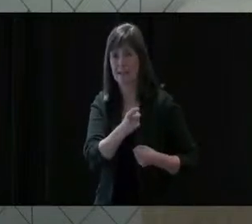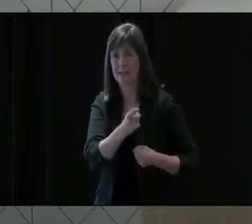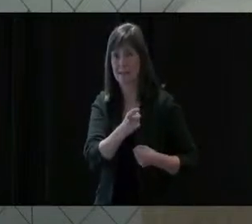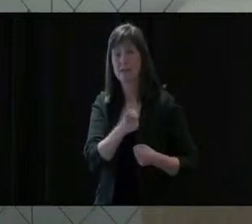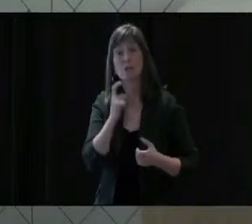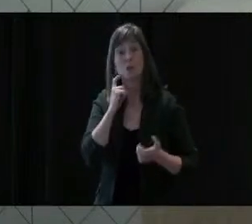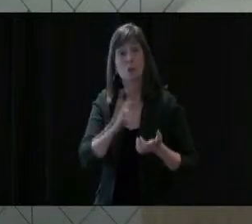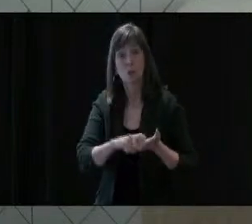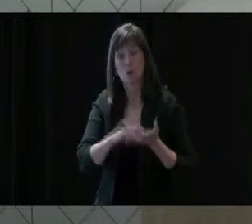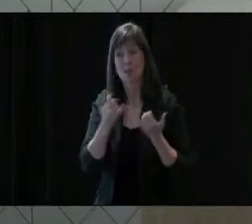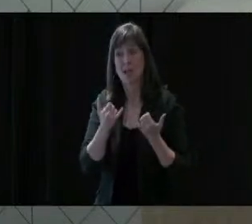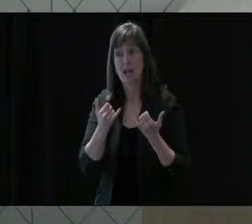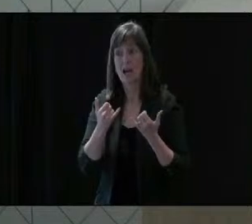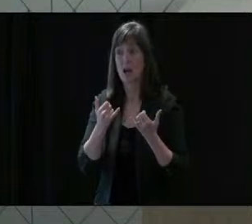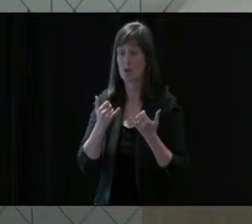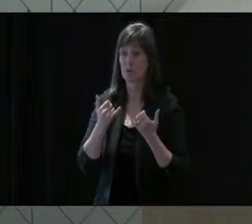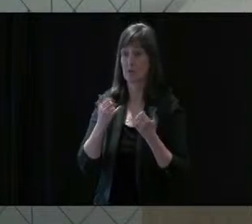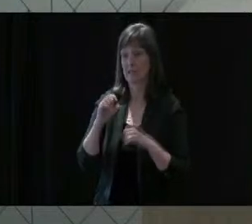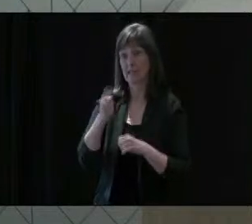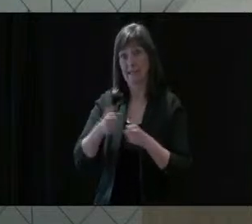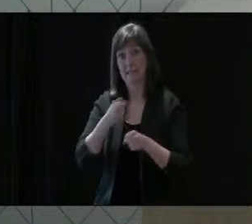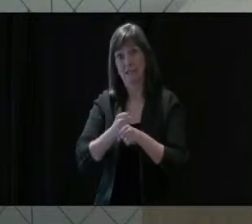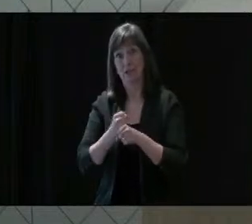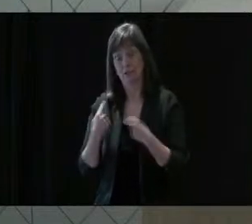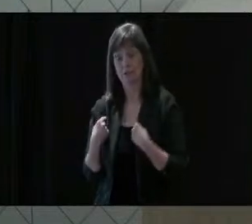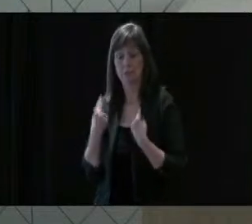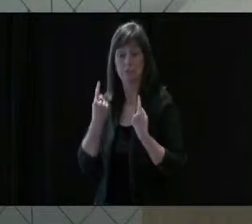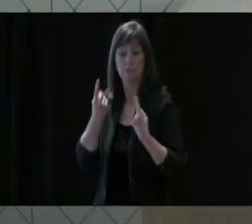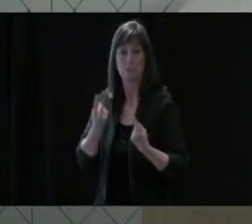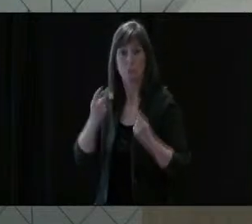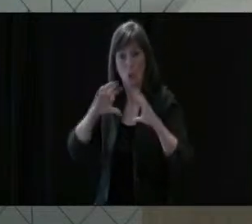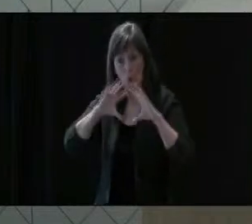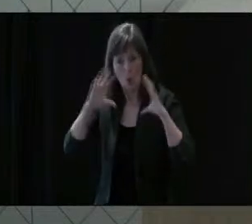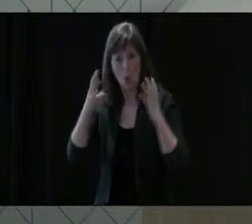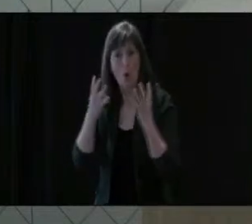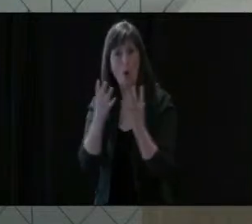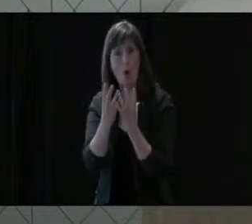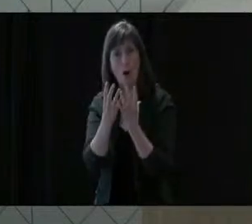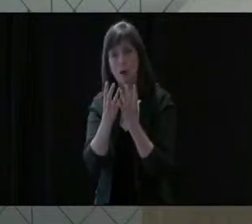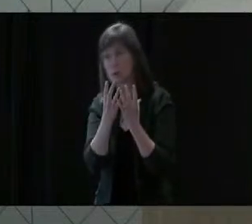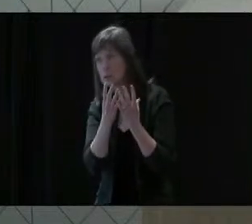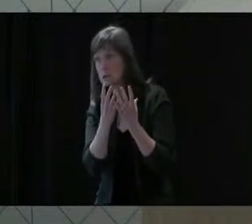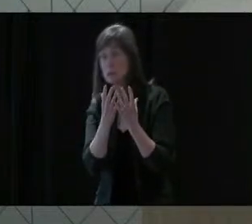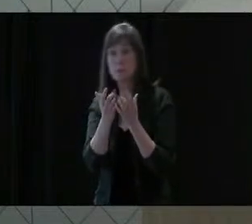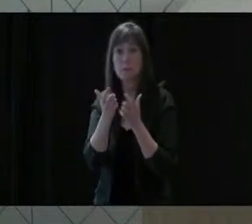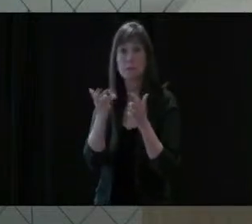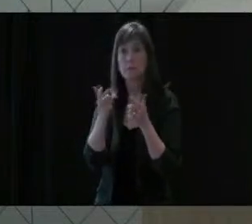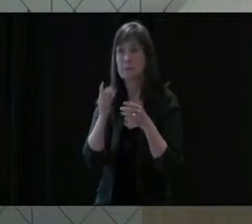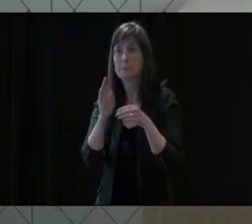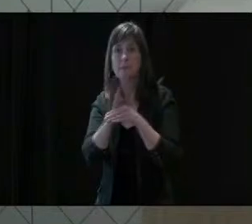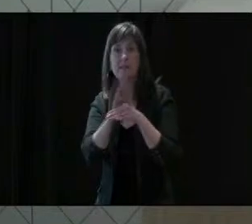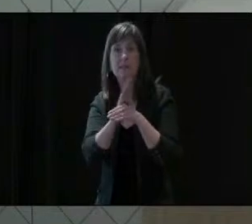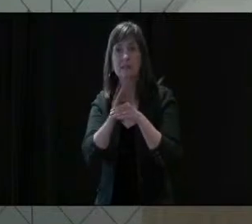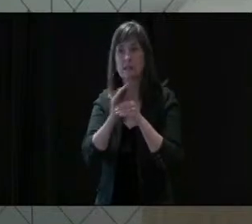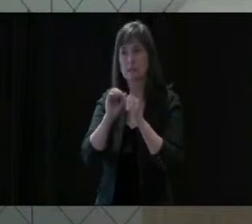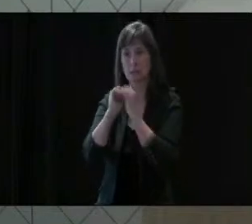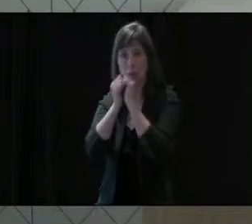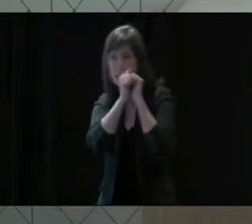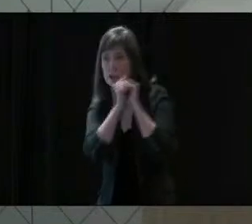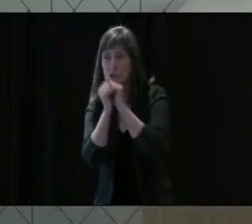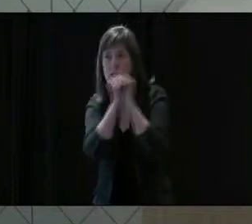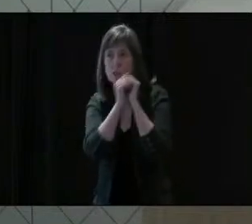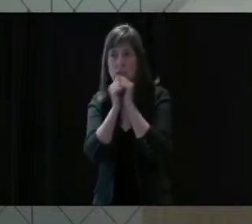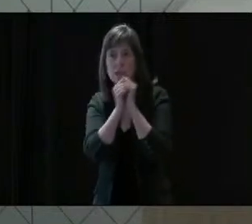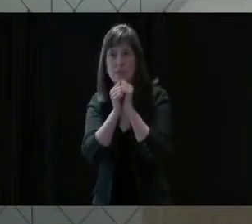world, after having a 10-year period when, most developed economies were competing to reduce corporate income